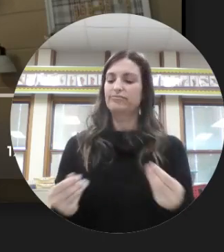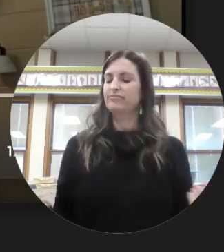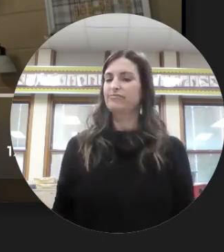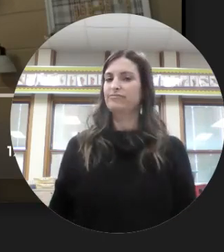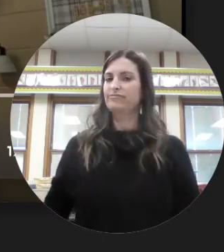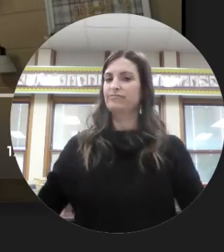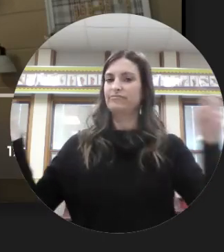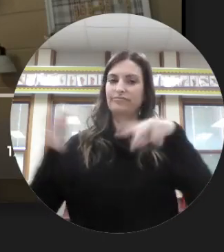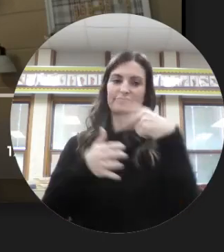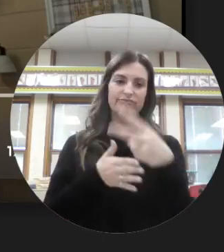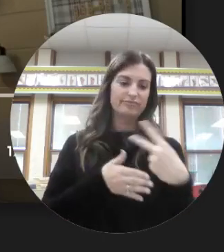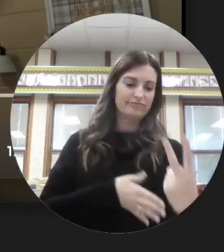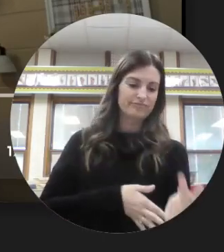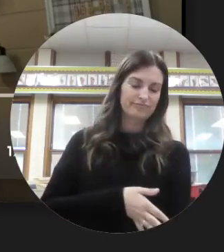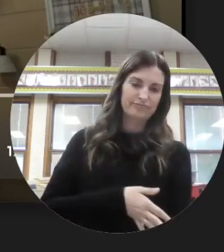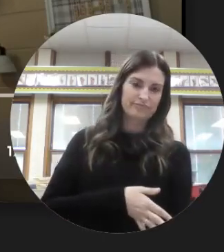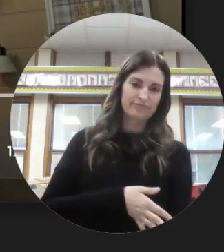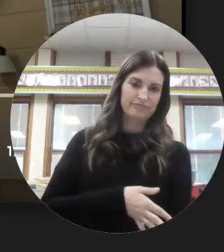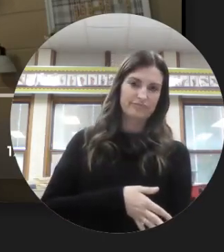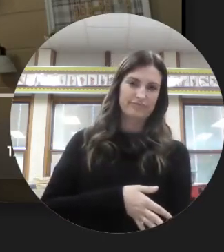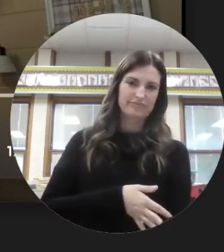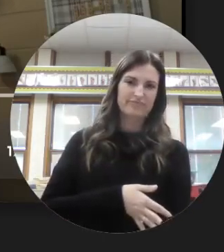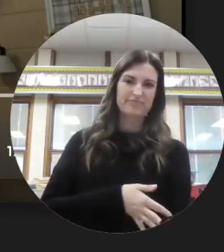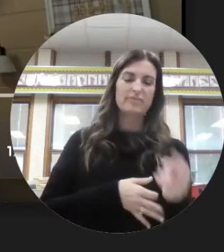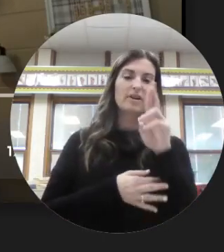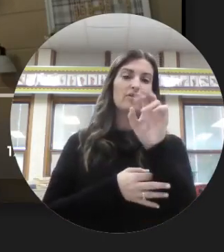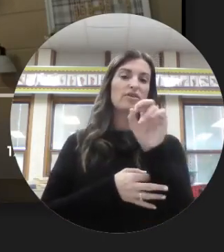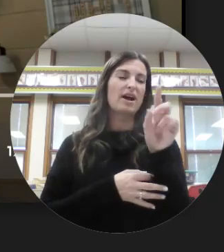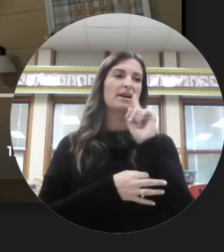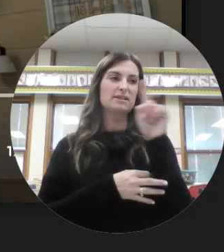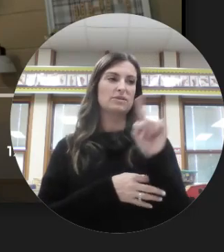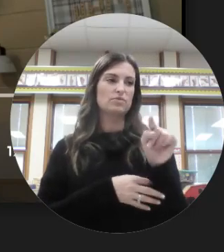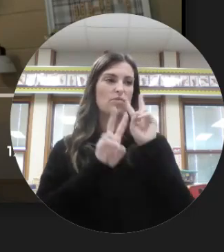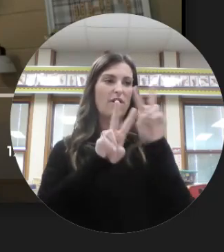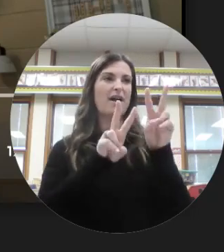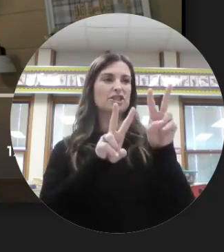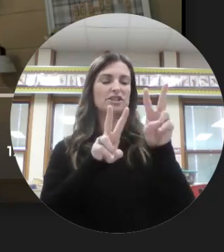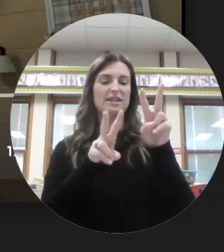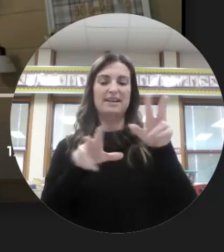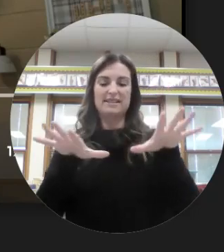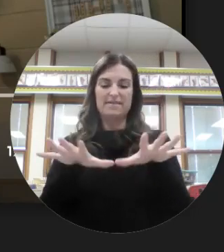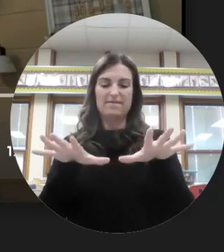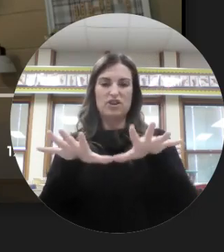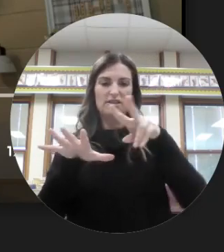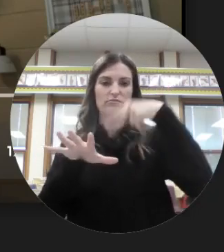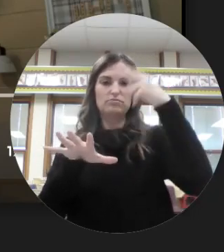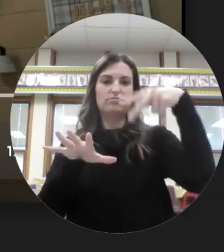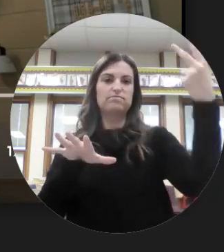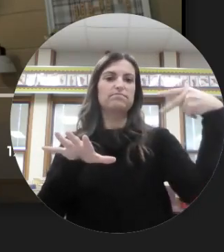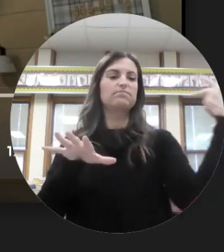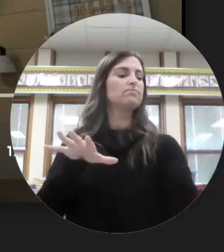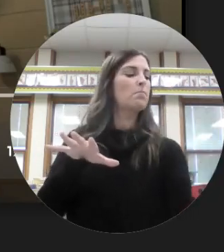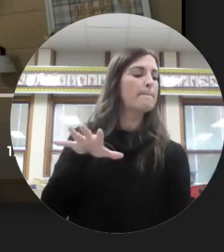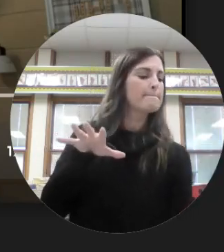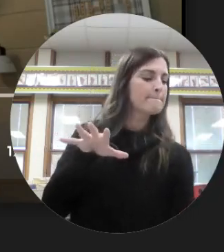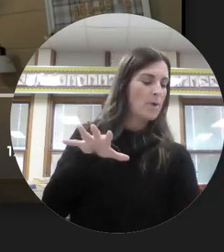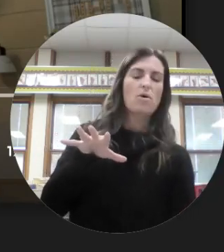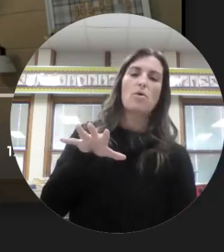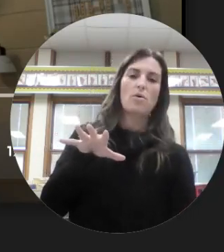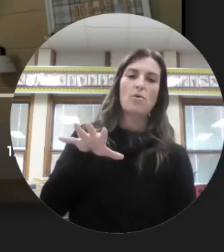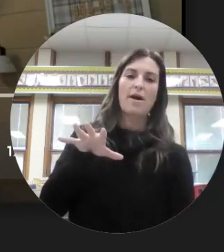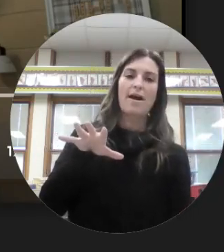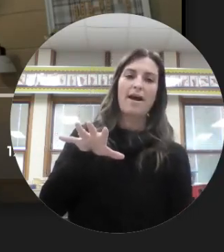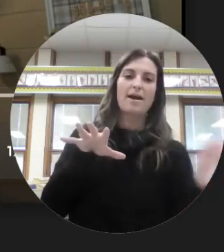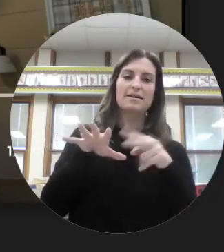wilted to the ground. Roz watched as her detached foot sailed over the edge and plummeted down to the shore below. It